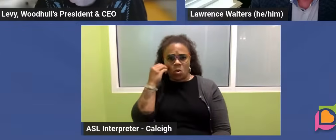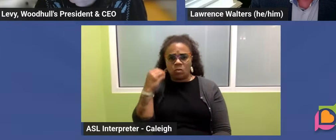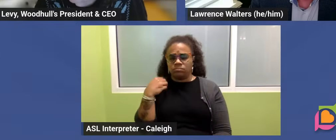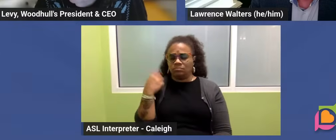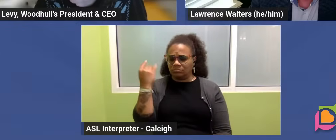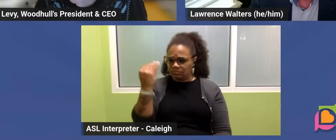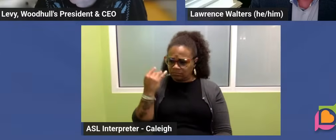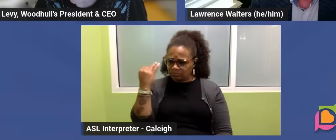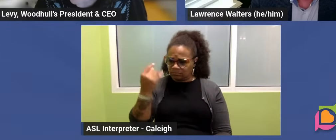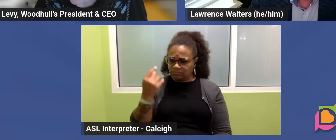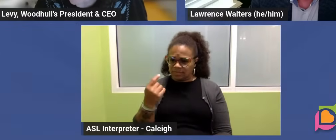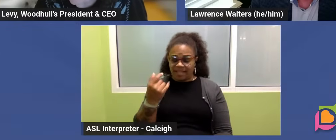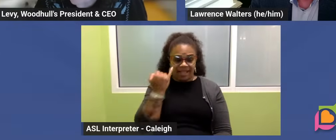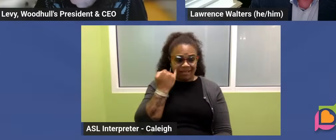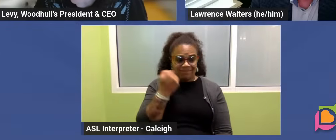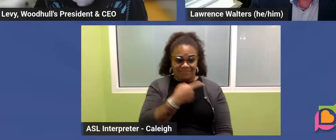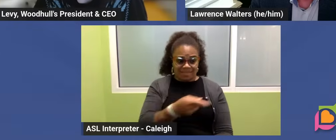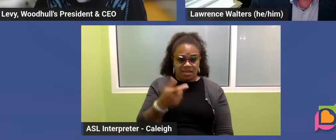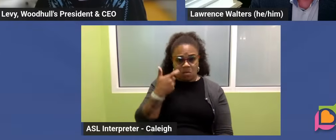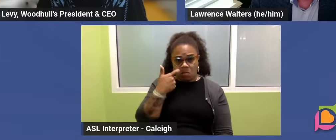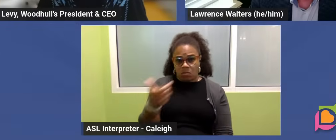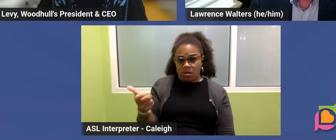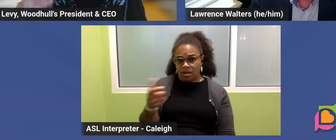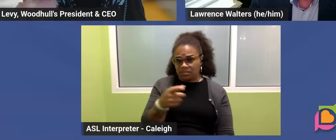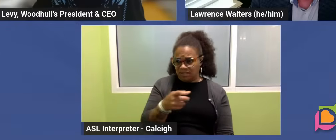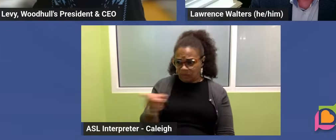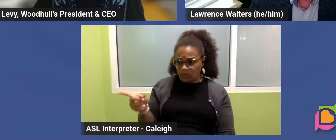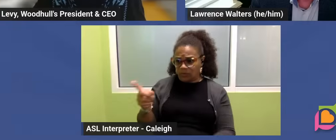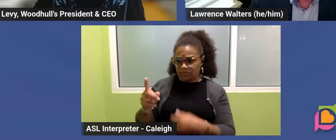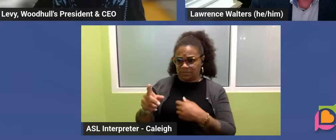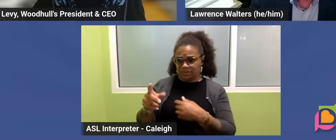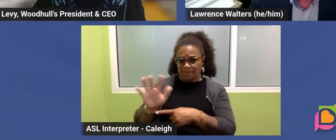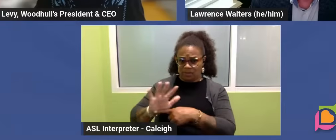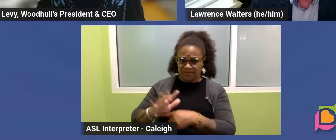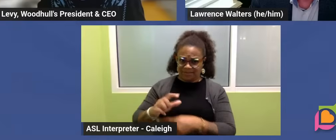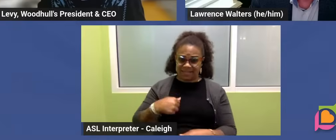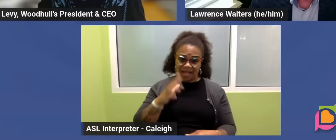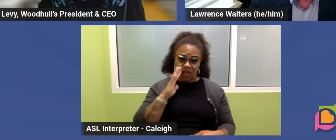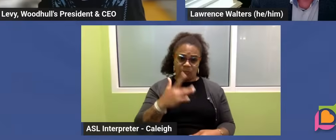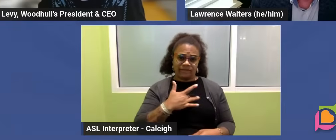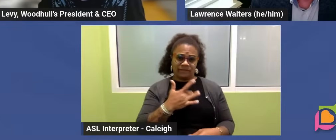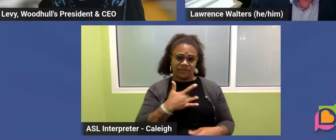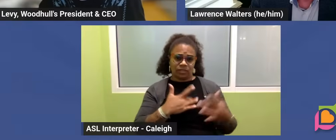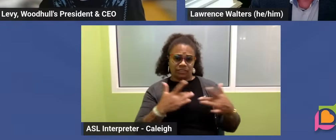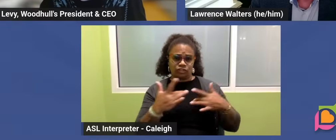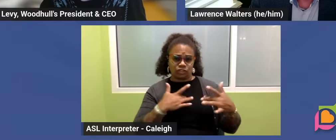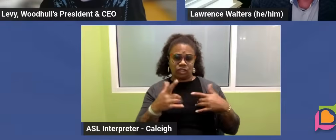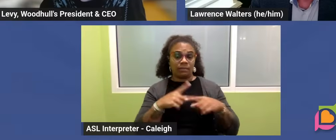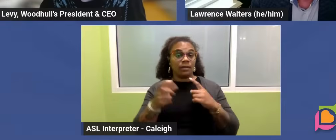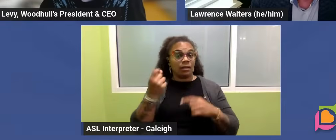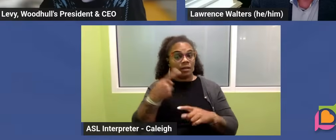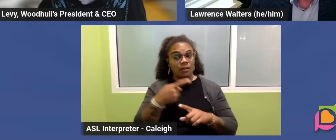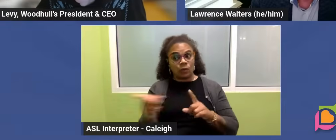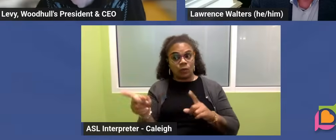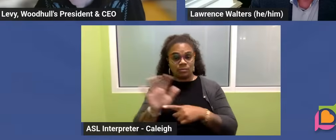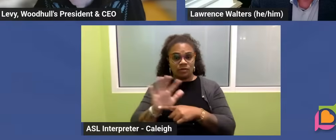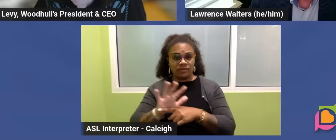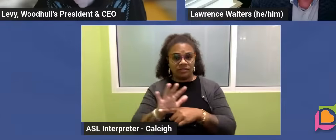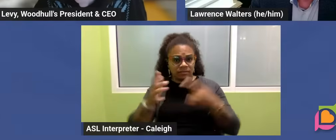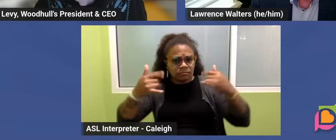watch some of these movies. But there's they're rated, right? Movies are still